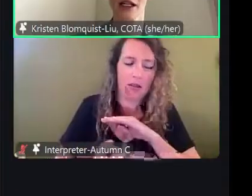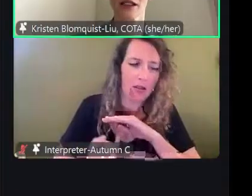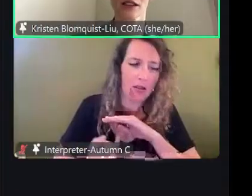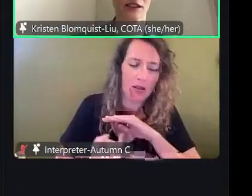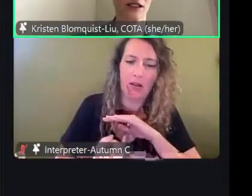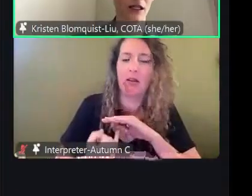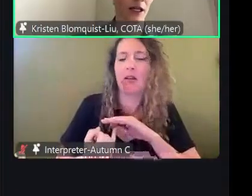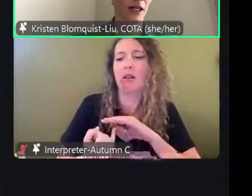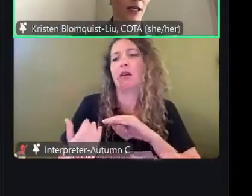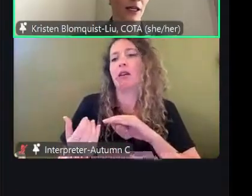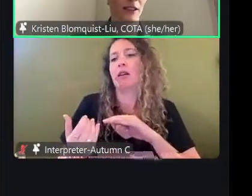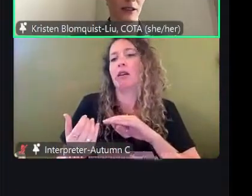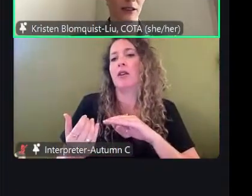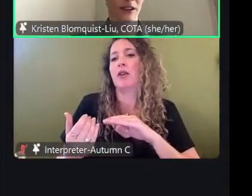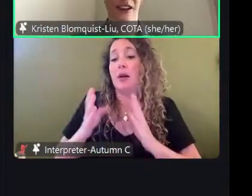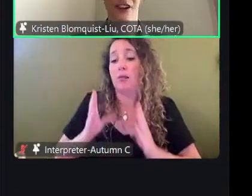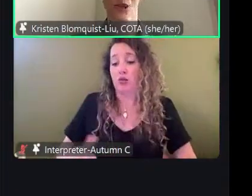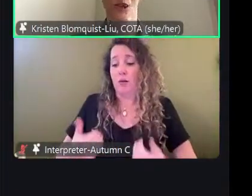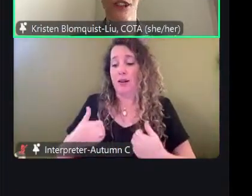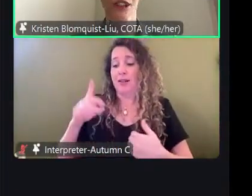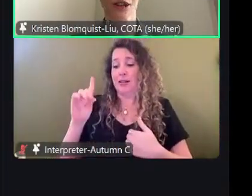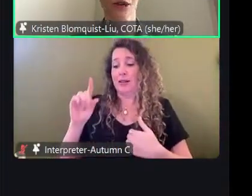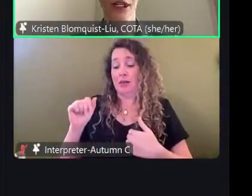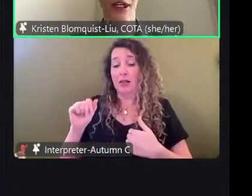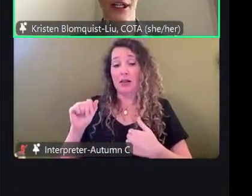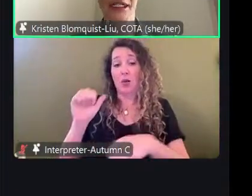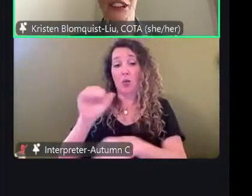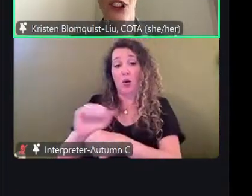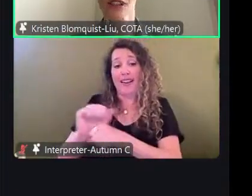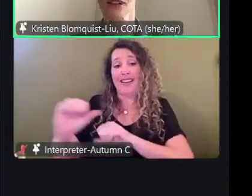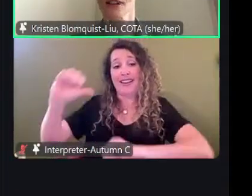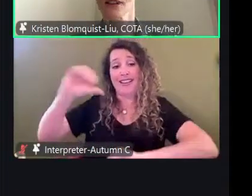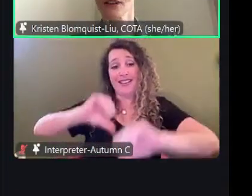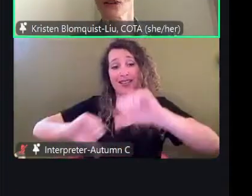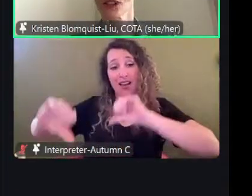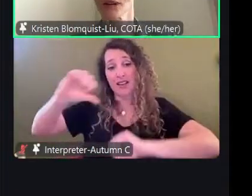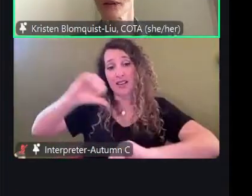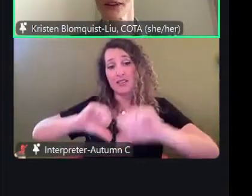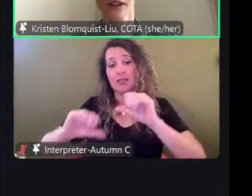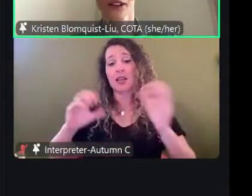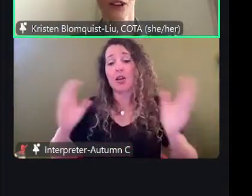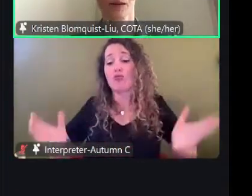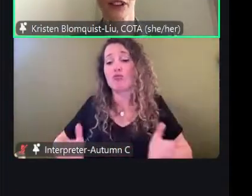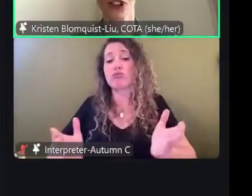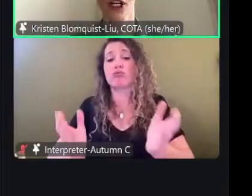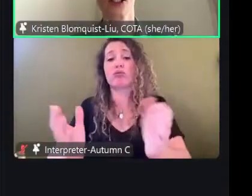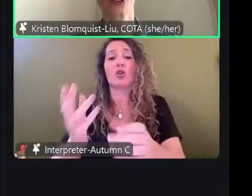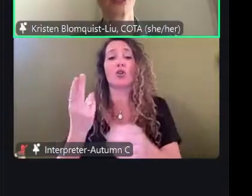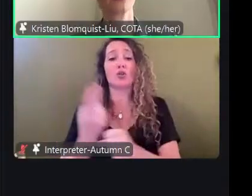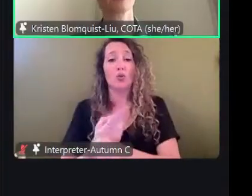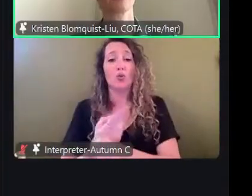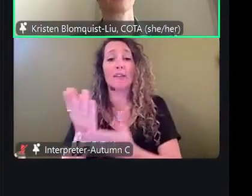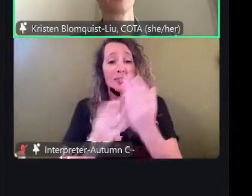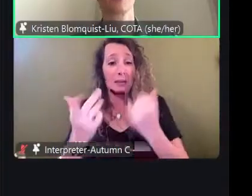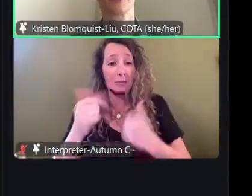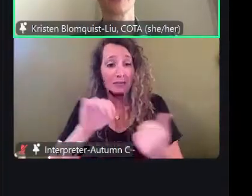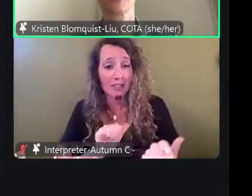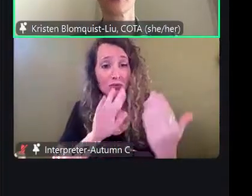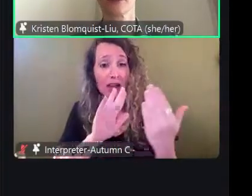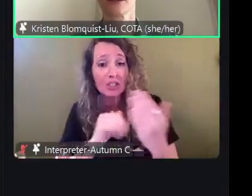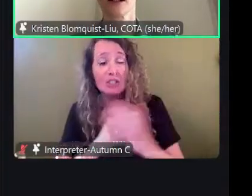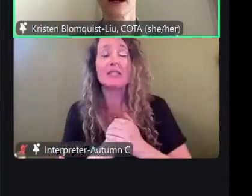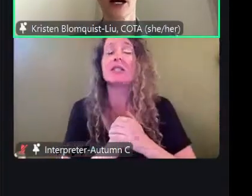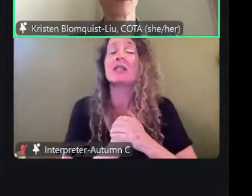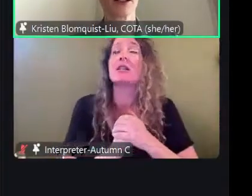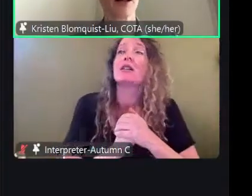in science, and really just wanted to encourage the use of some of these strategies